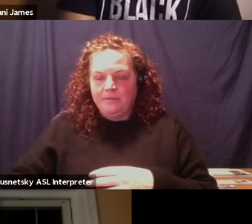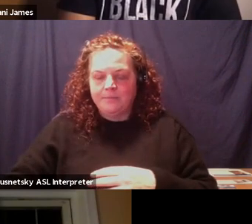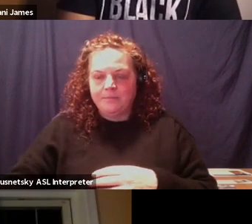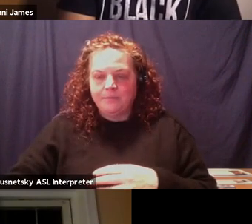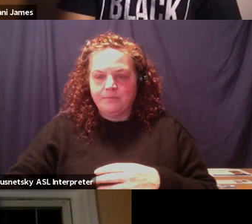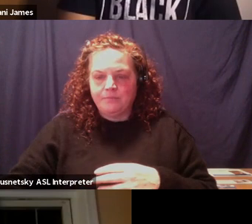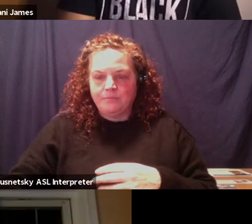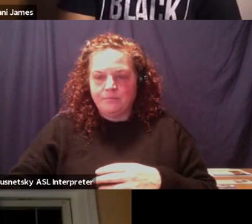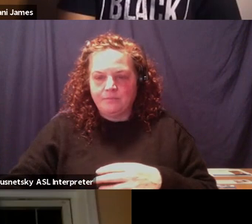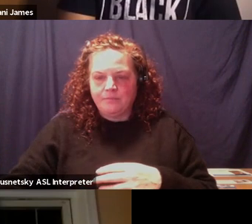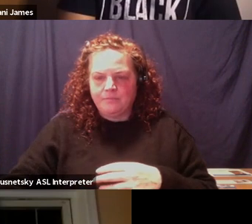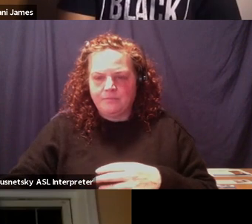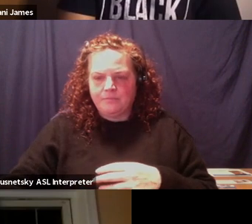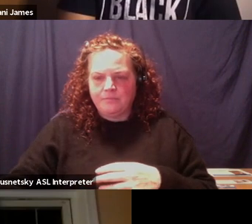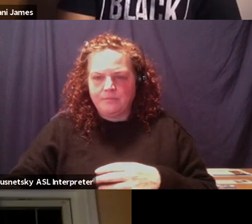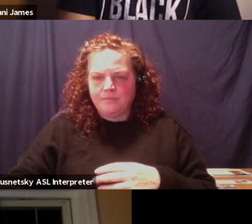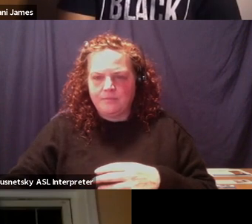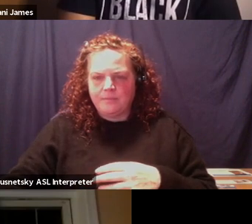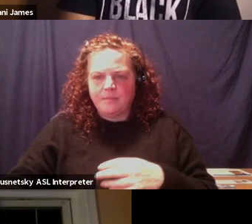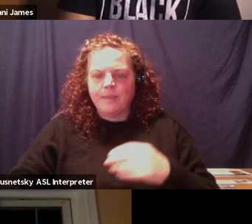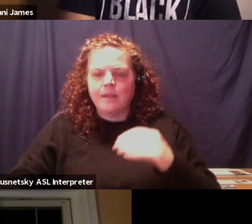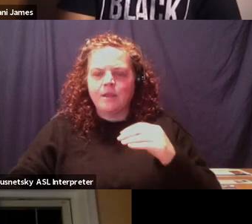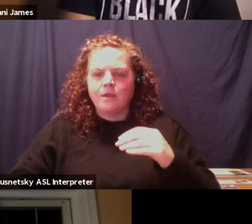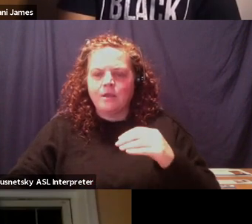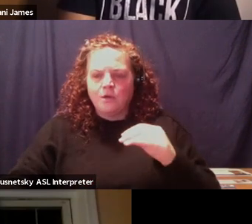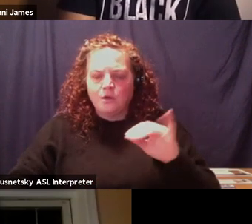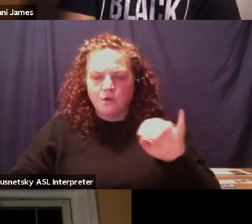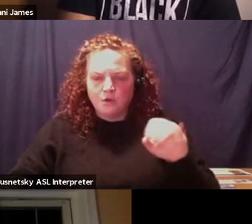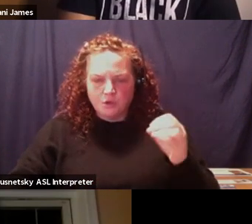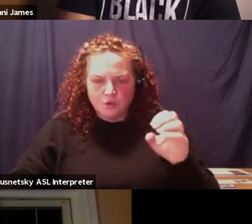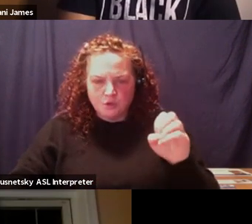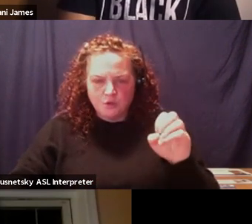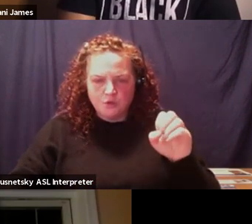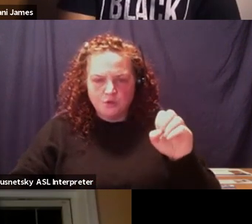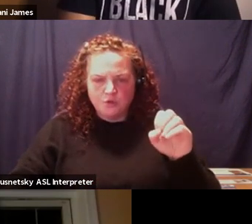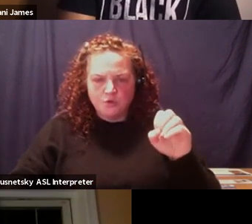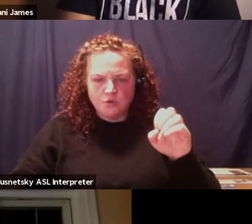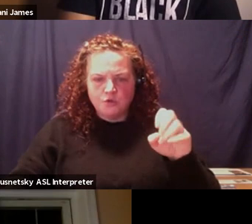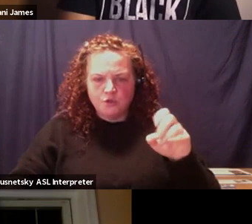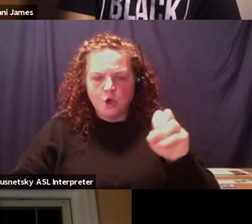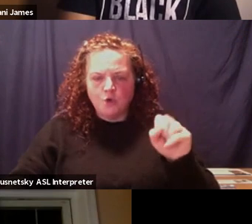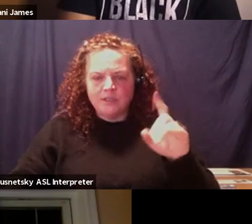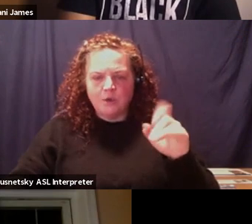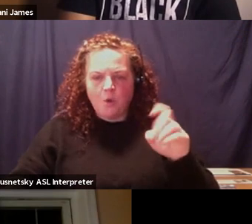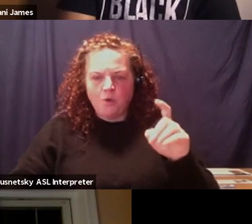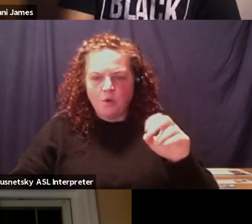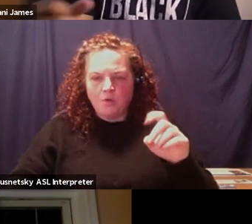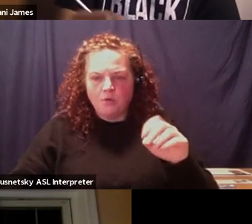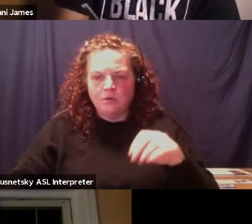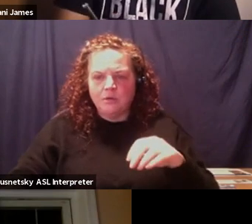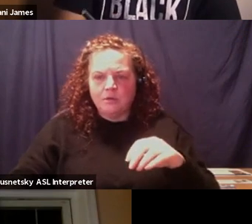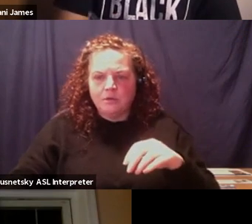Josie Colon is a New Mission High School student who is participating in this working group to become more aware and